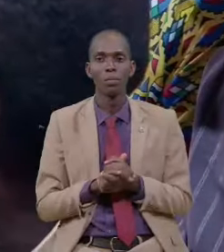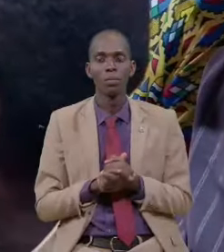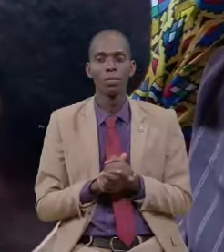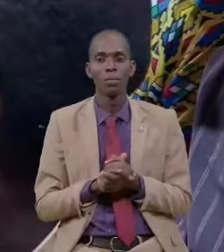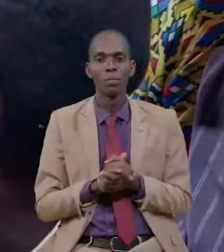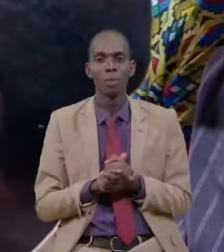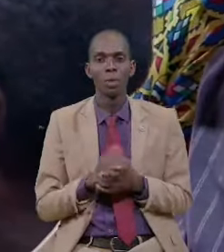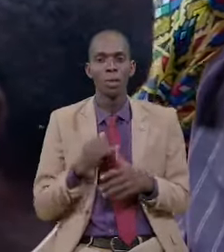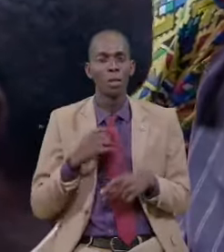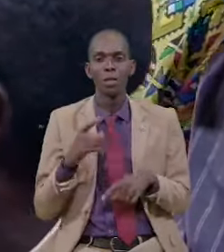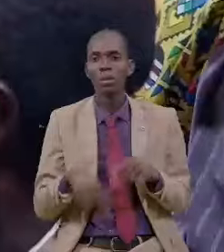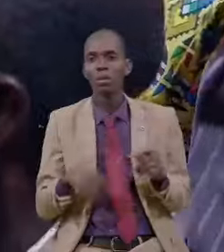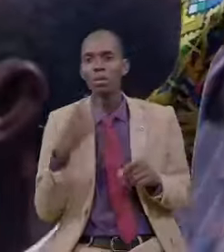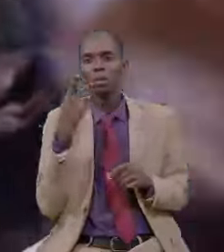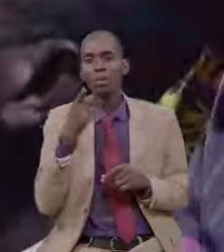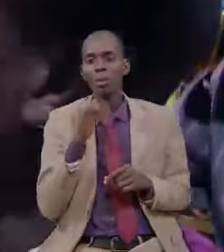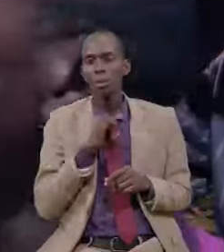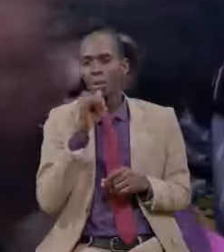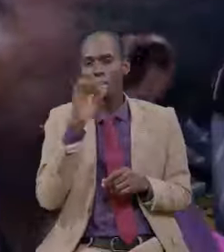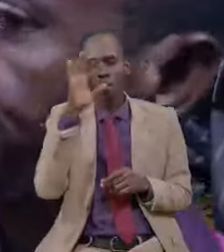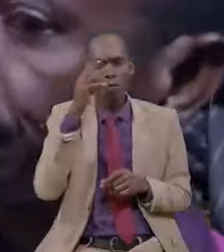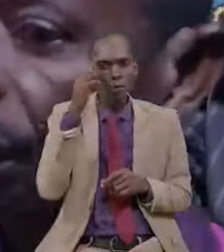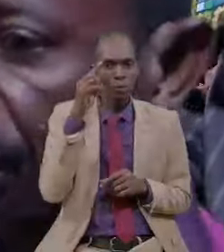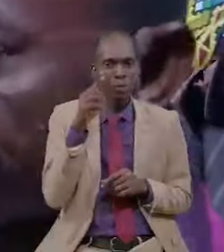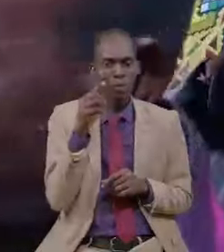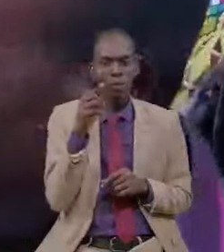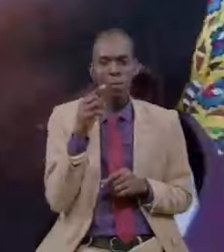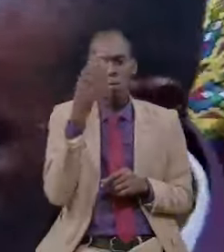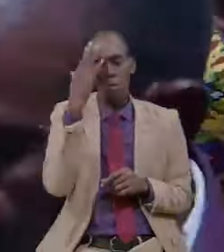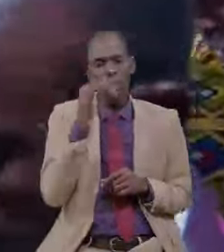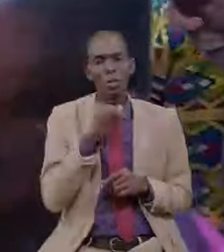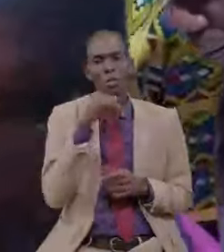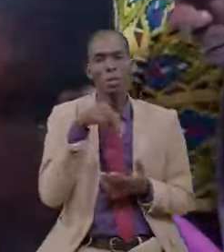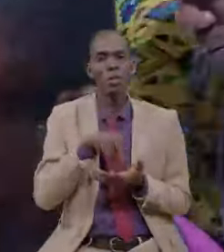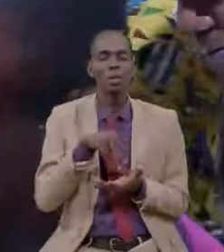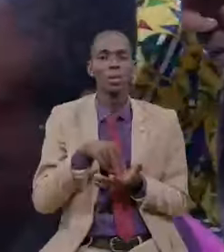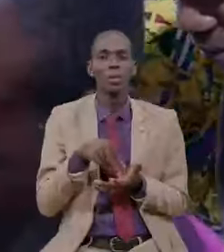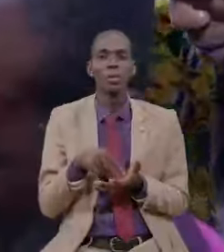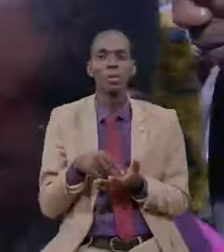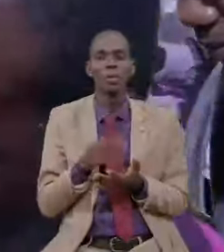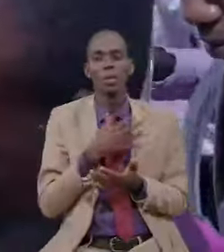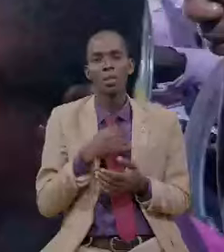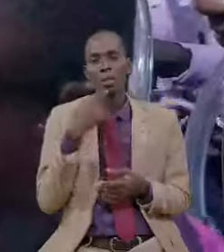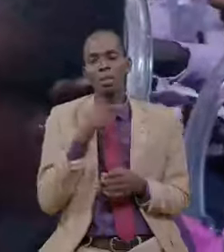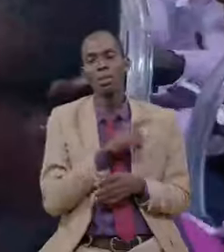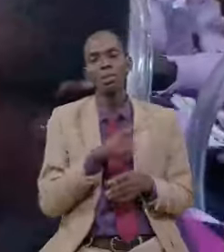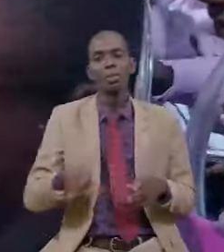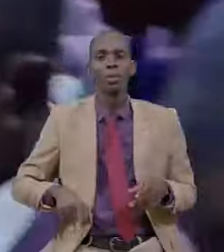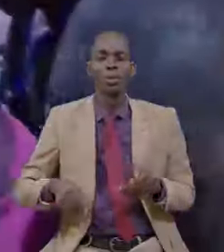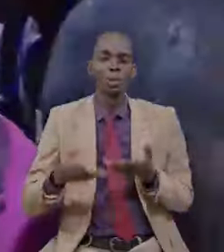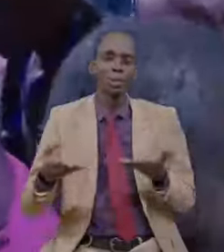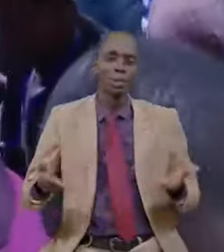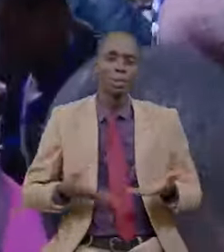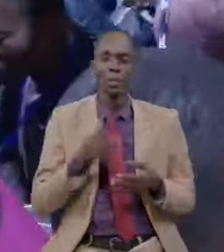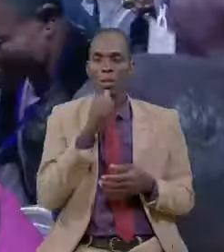I can see, I'm looking for you. Why don't you stand up then and say, Lord, here am I, here